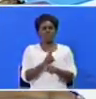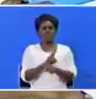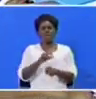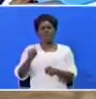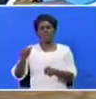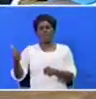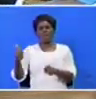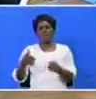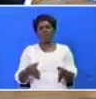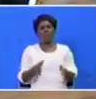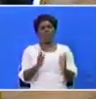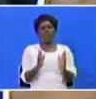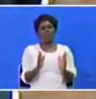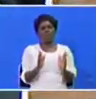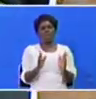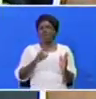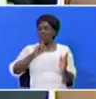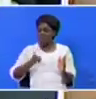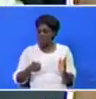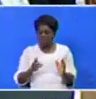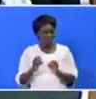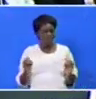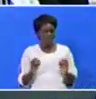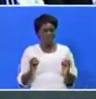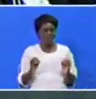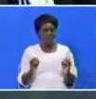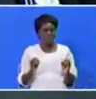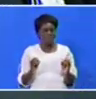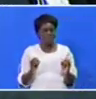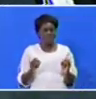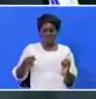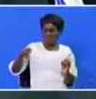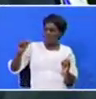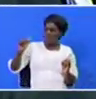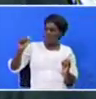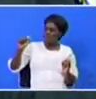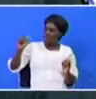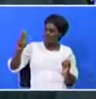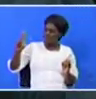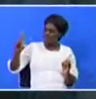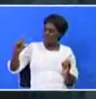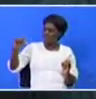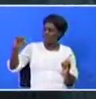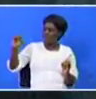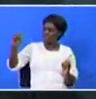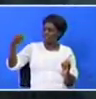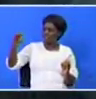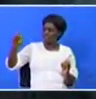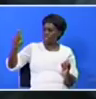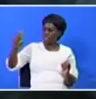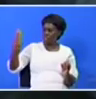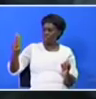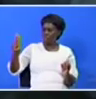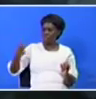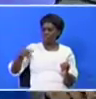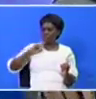other method. That's what you are calling a court order, not a court order. The same Paul Gicheru. So the powers of who the court. Then said, who then said,